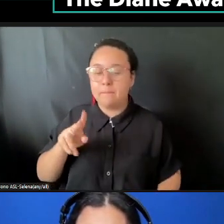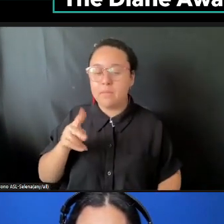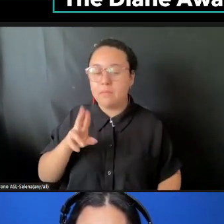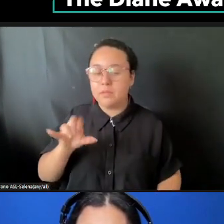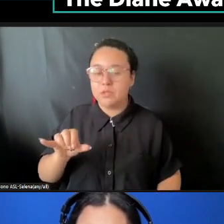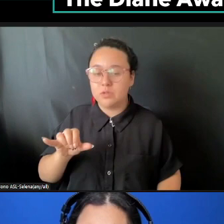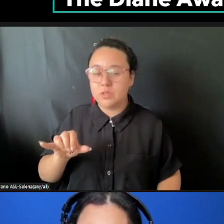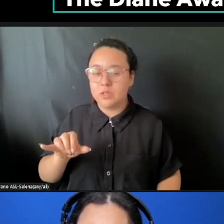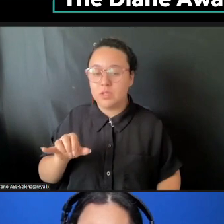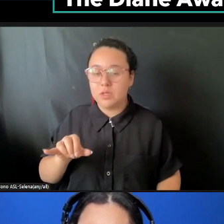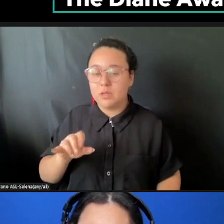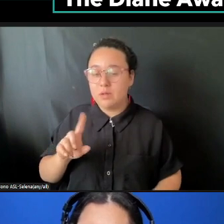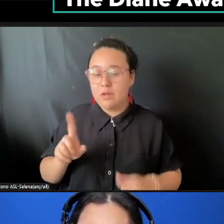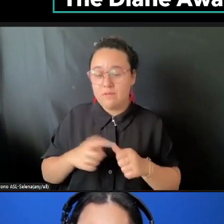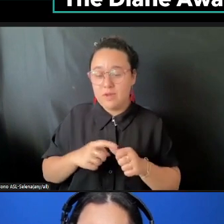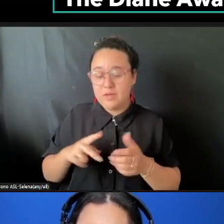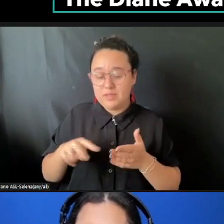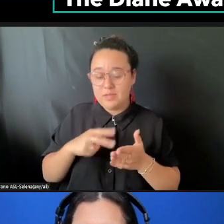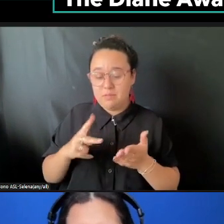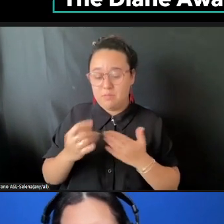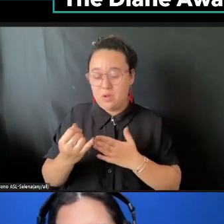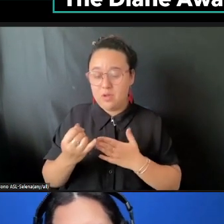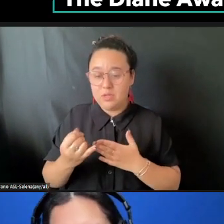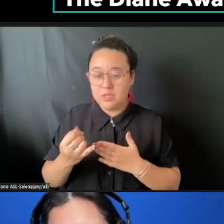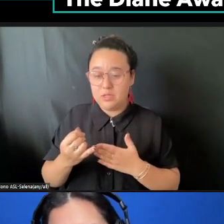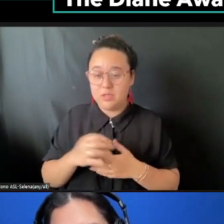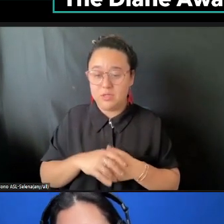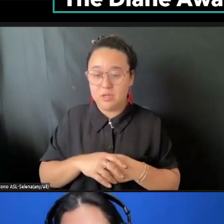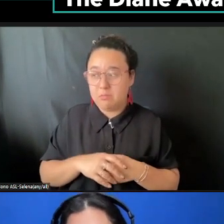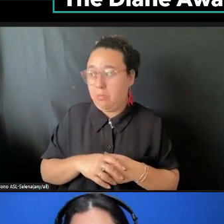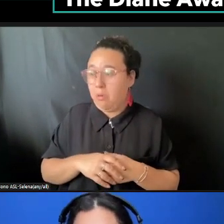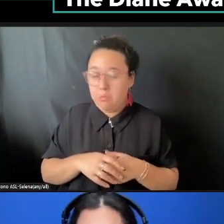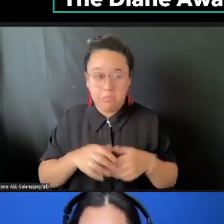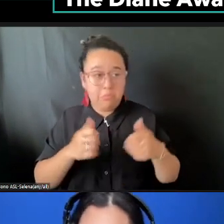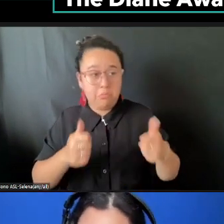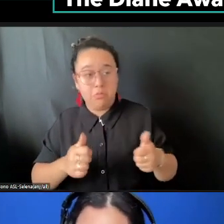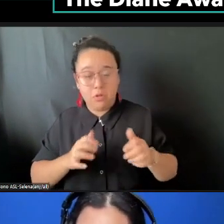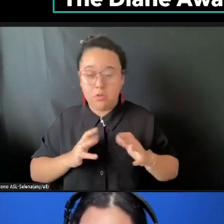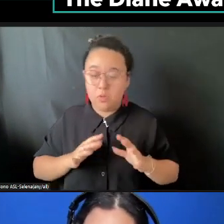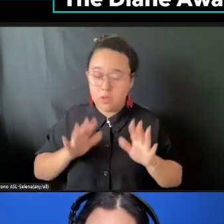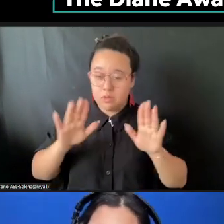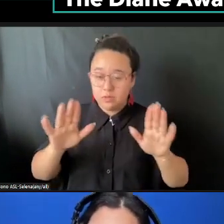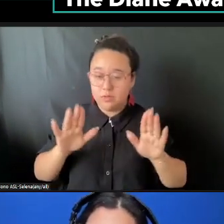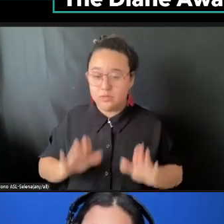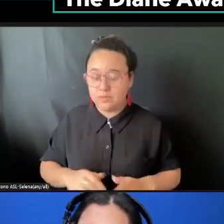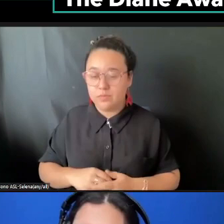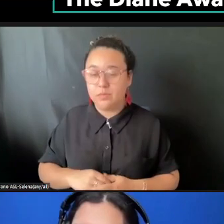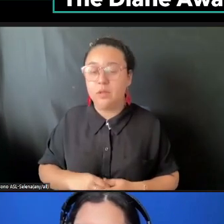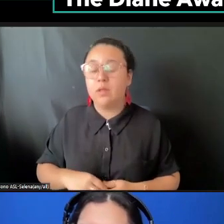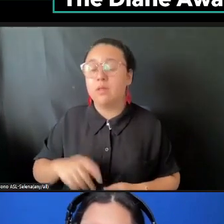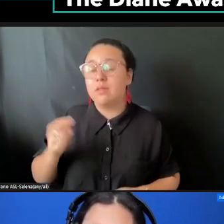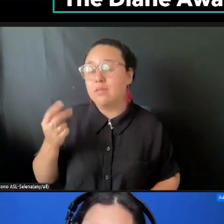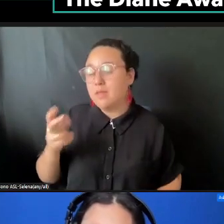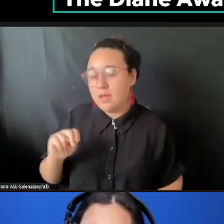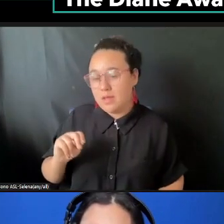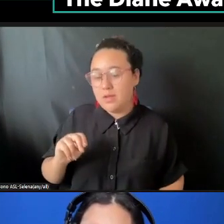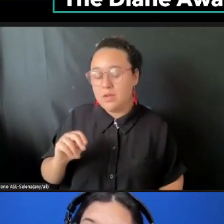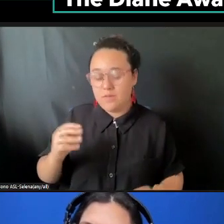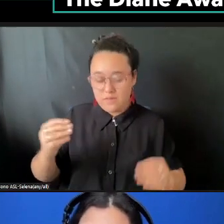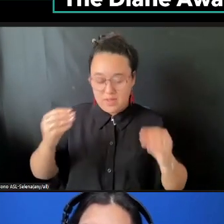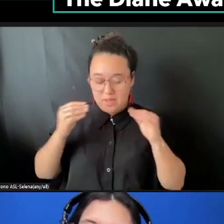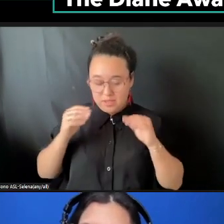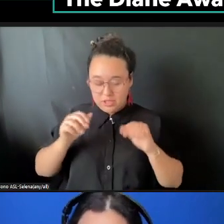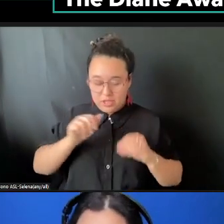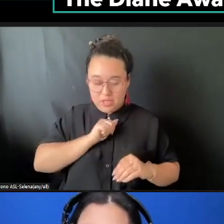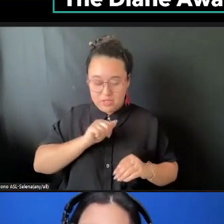I was like, my first dance project, I was like, this looks great, you know. But then, you know, you have to educate yourself, you have to